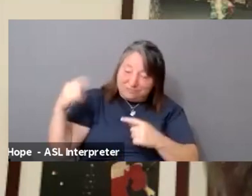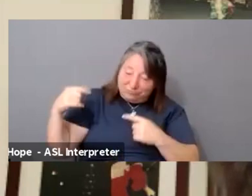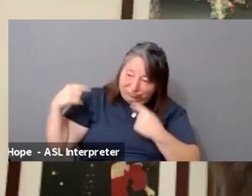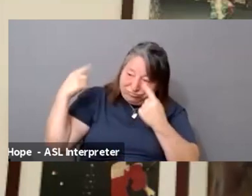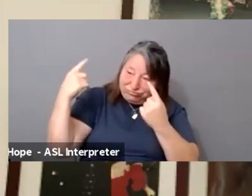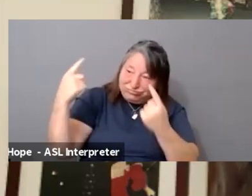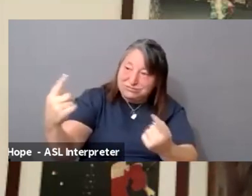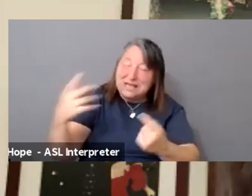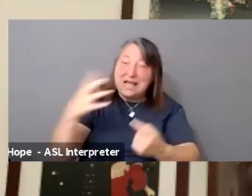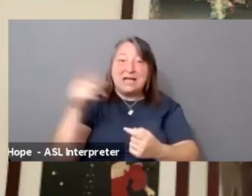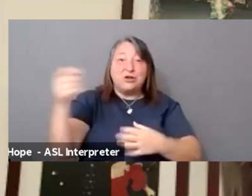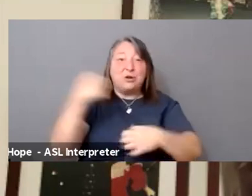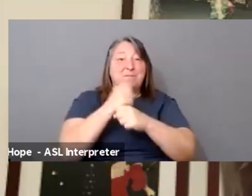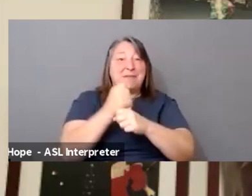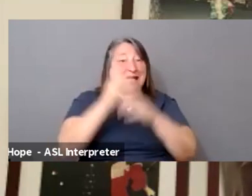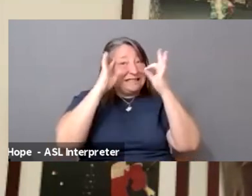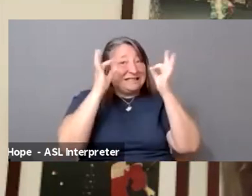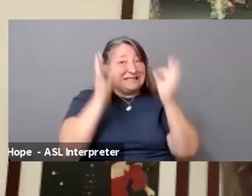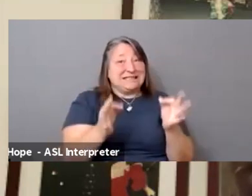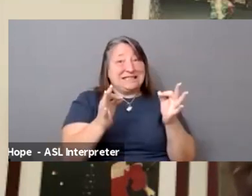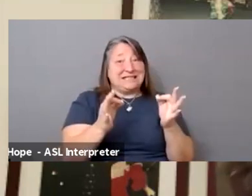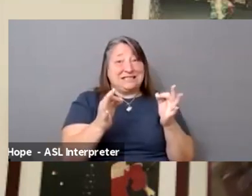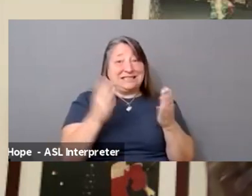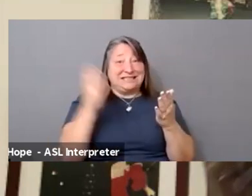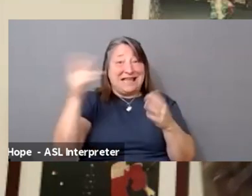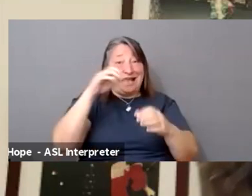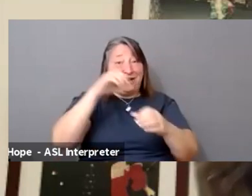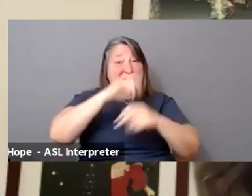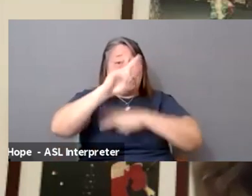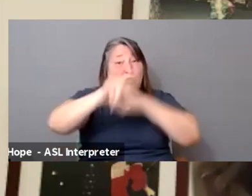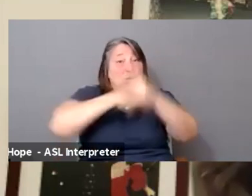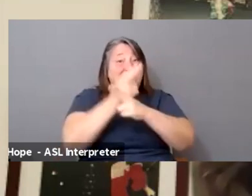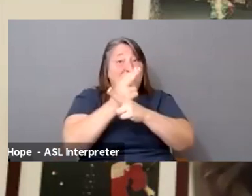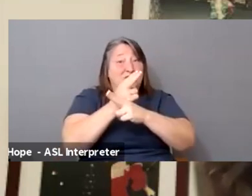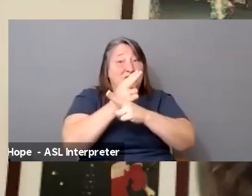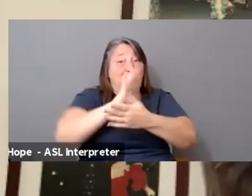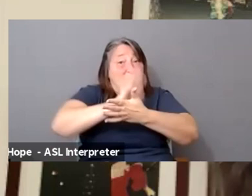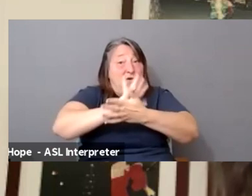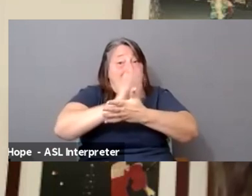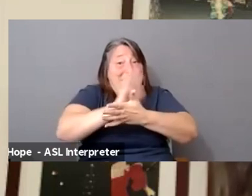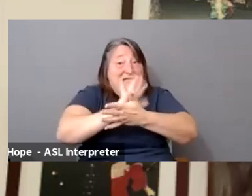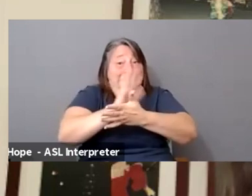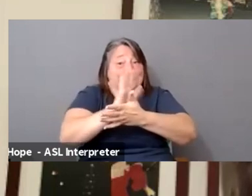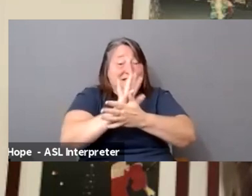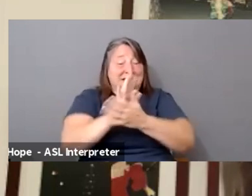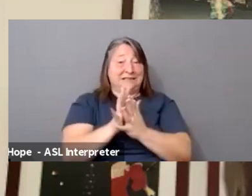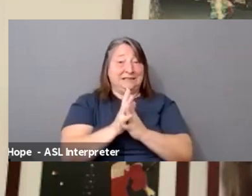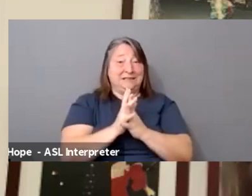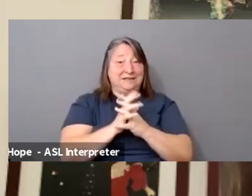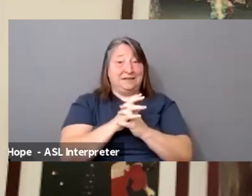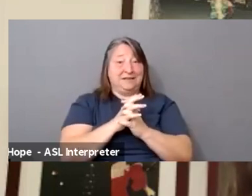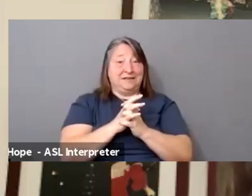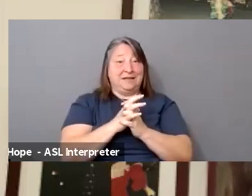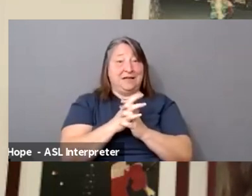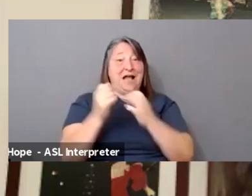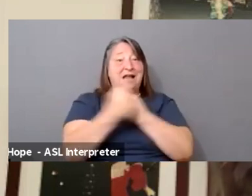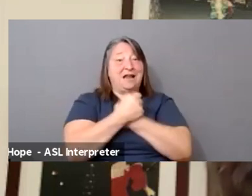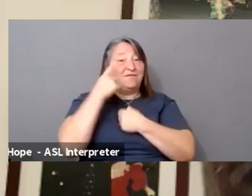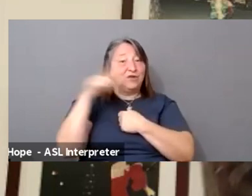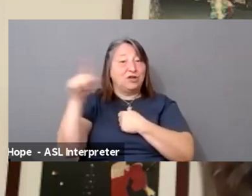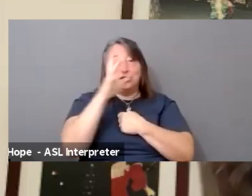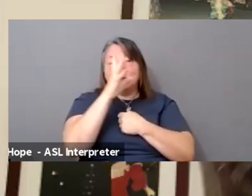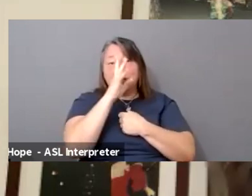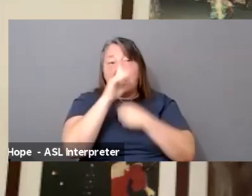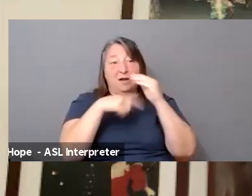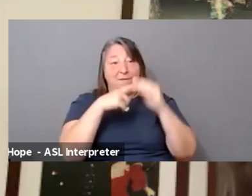and you're making decisions, you know, at Universal. And so I'd love to for you to talk about, you know, based